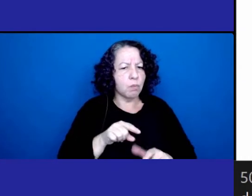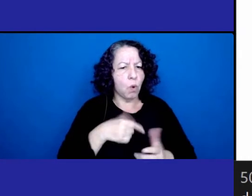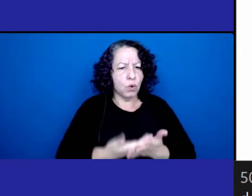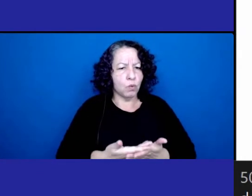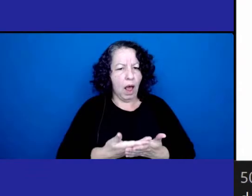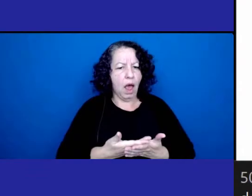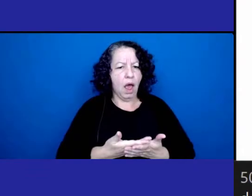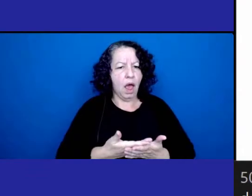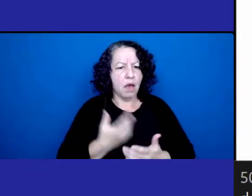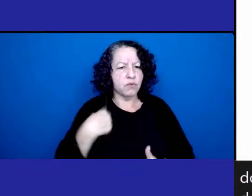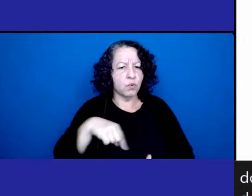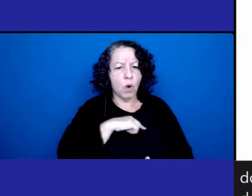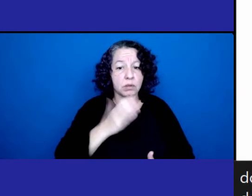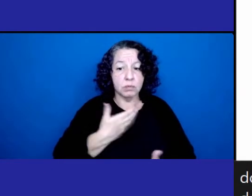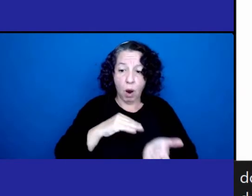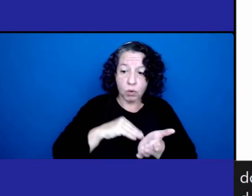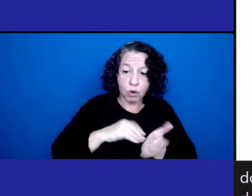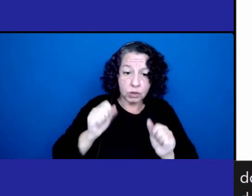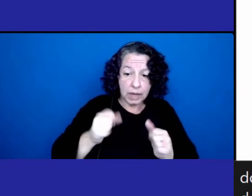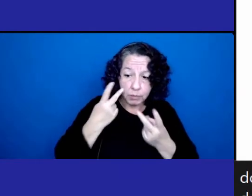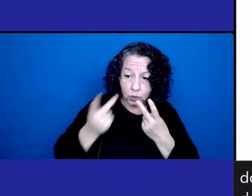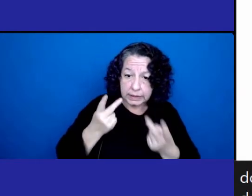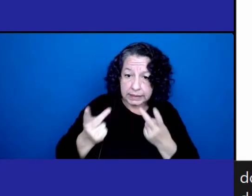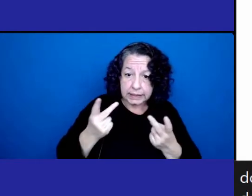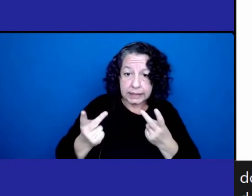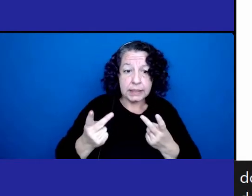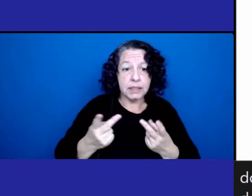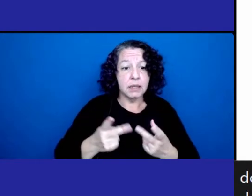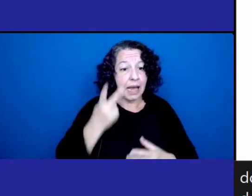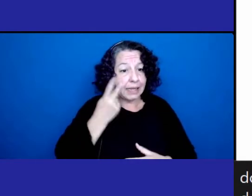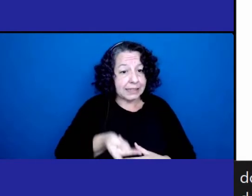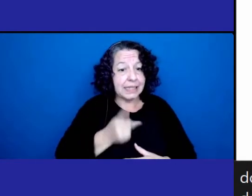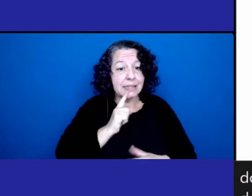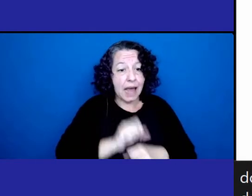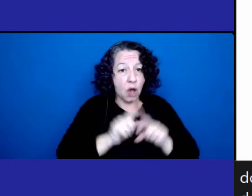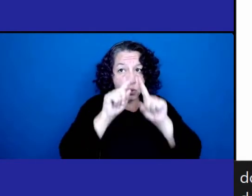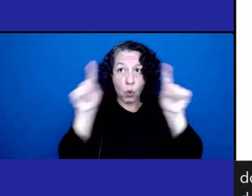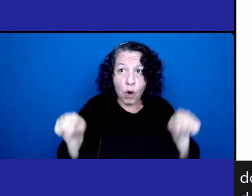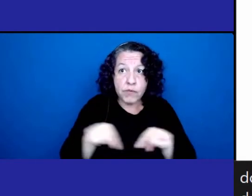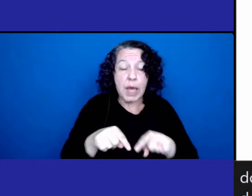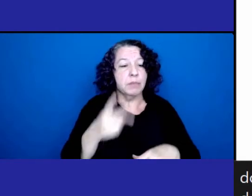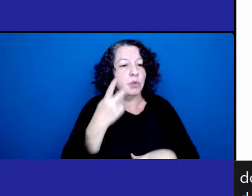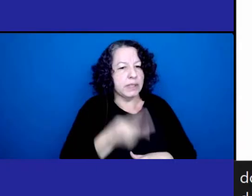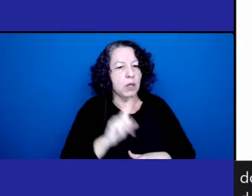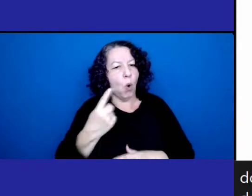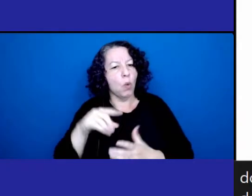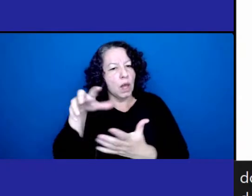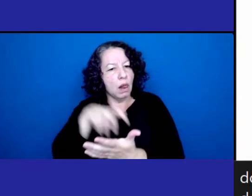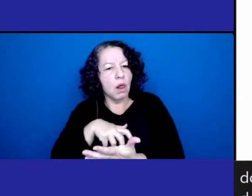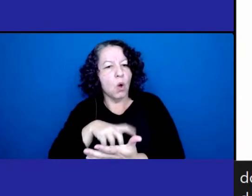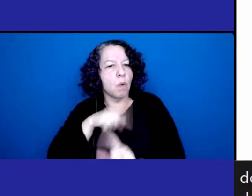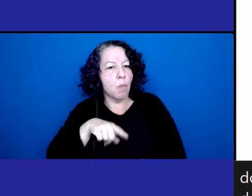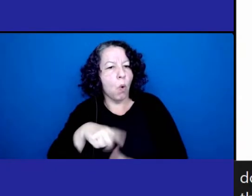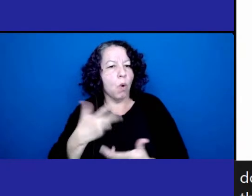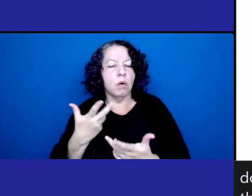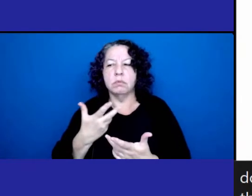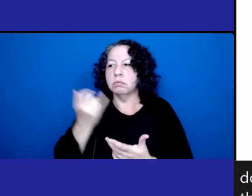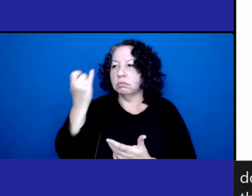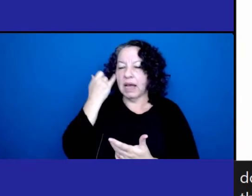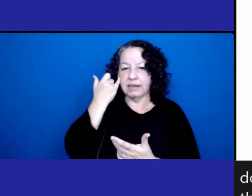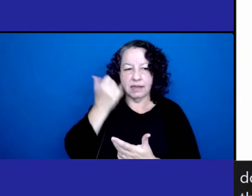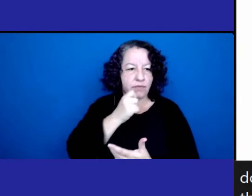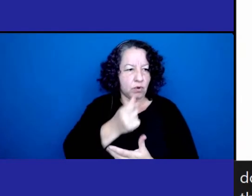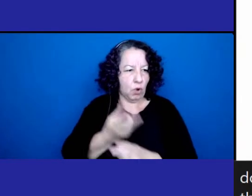get a chance to be able to view actual films? Are they seeing only reports? And if they're not using Epic, is there any way